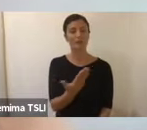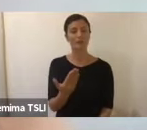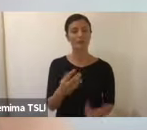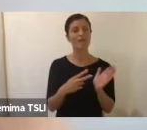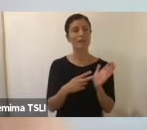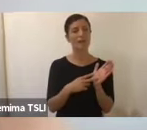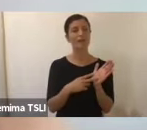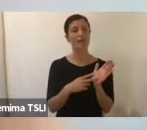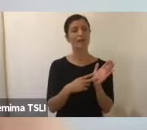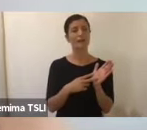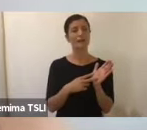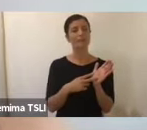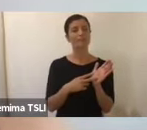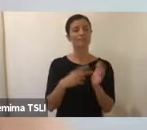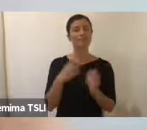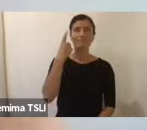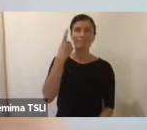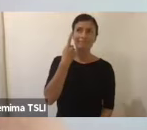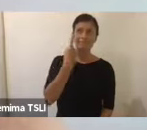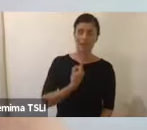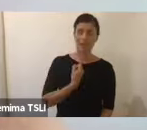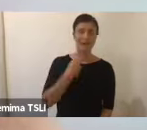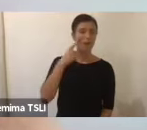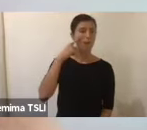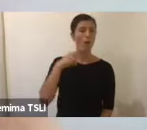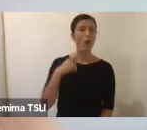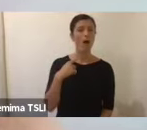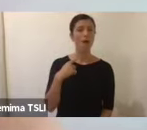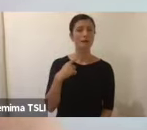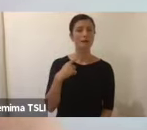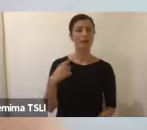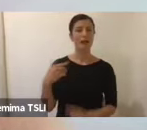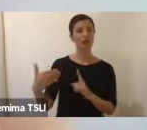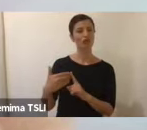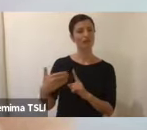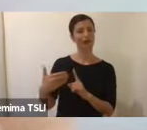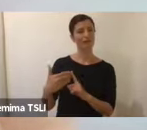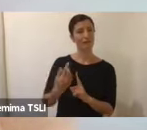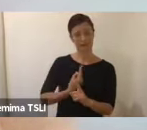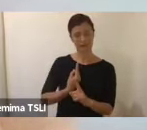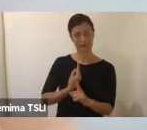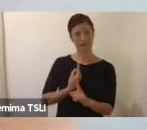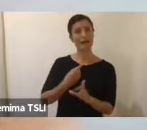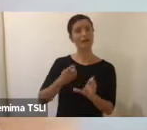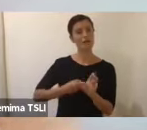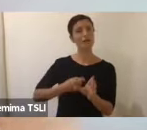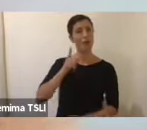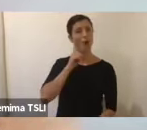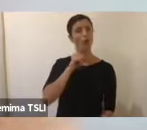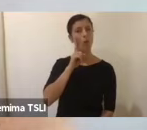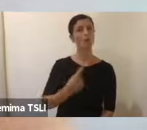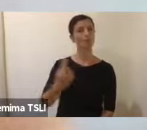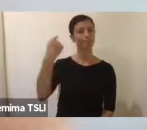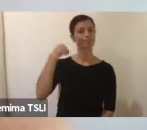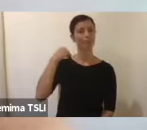so reflecting on being white I recognized it quite as quite a young woman that I'd taken on something unhelpful